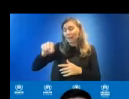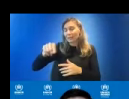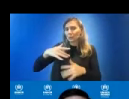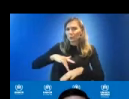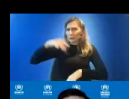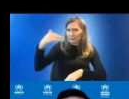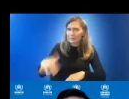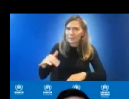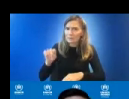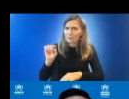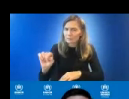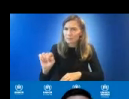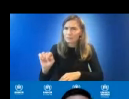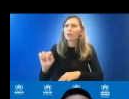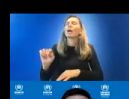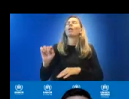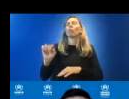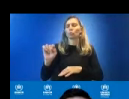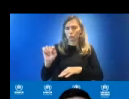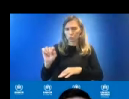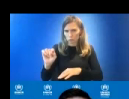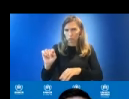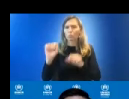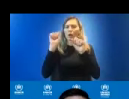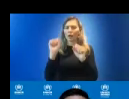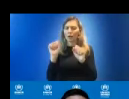government counterparts or others to not speak about